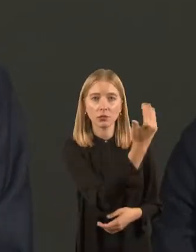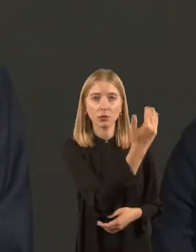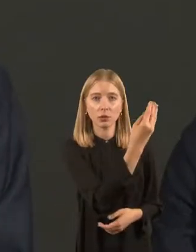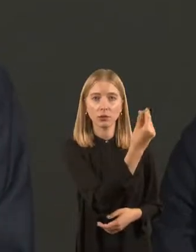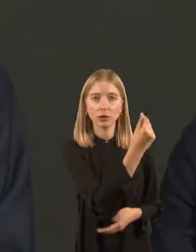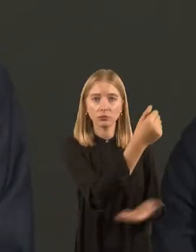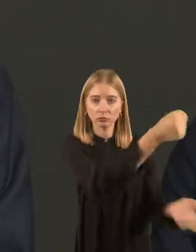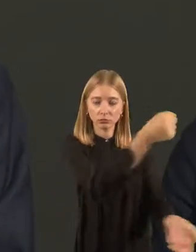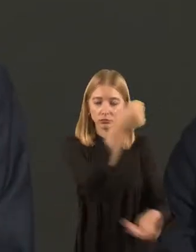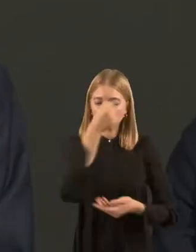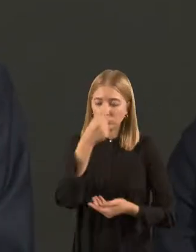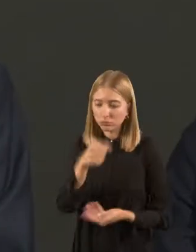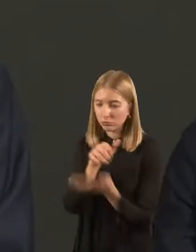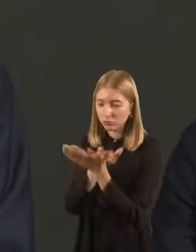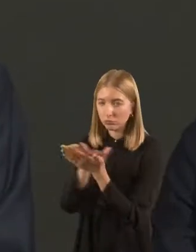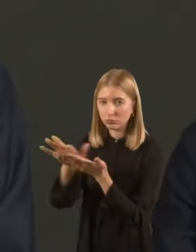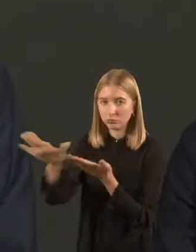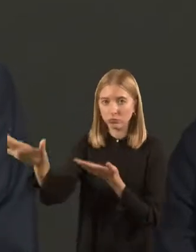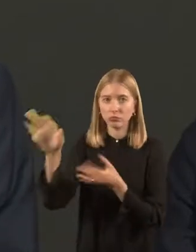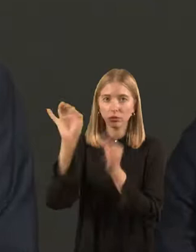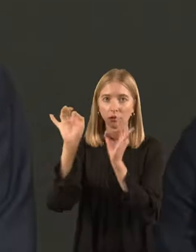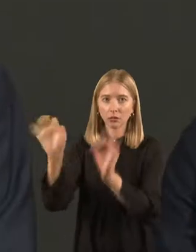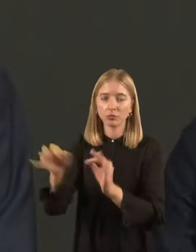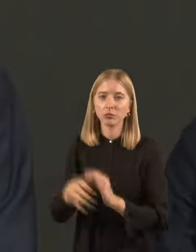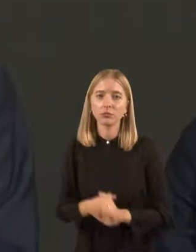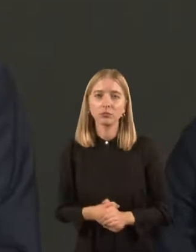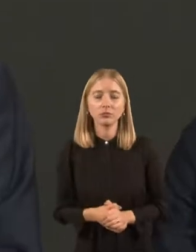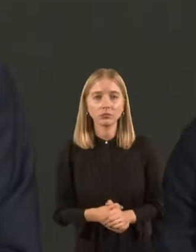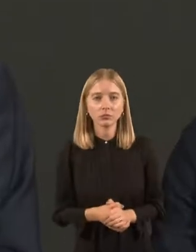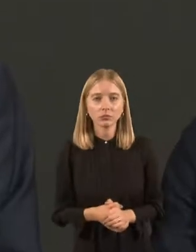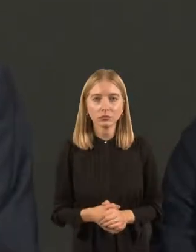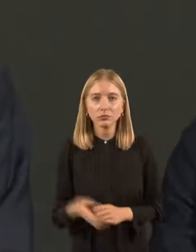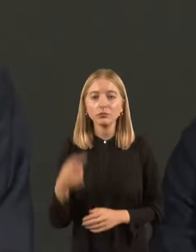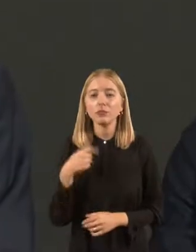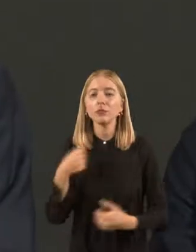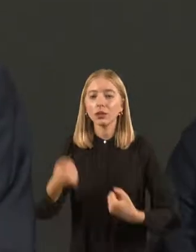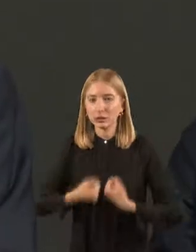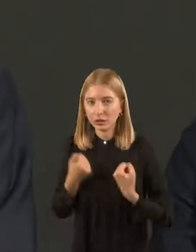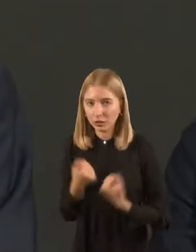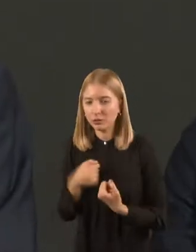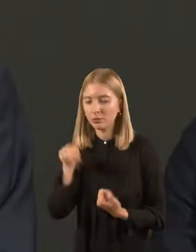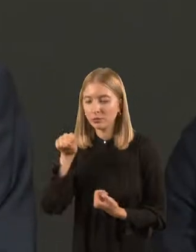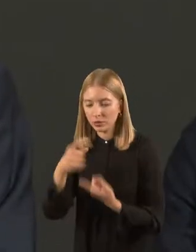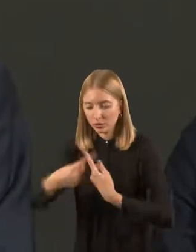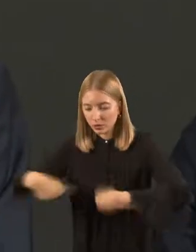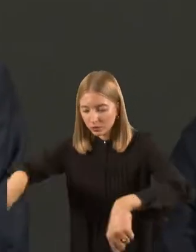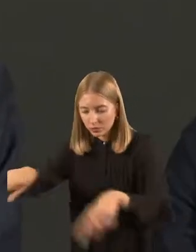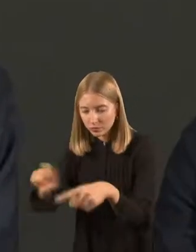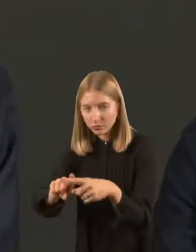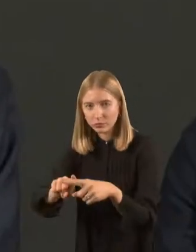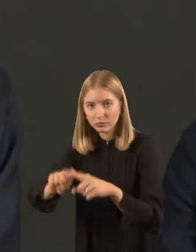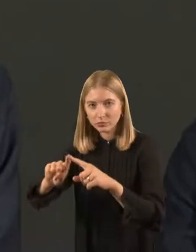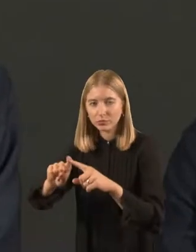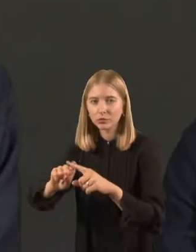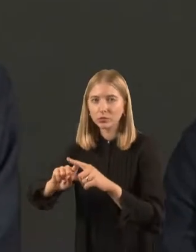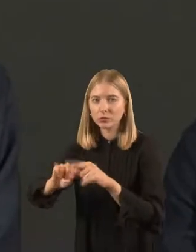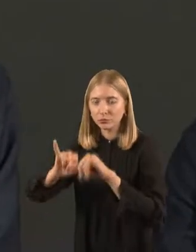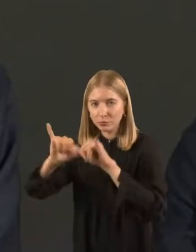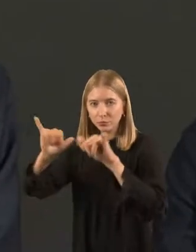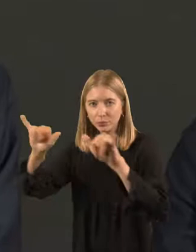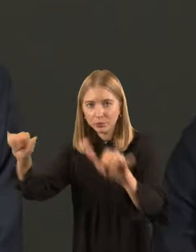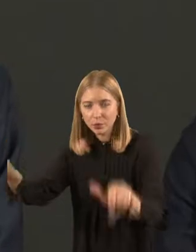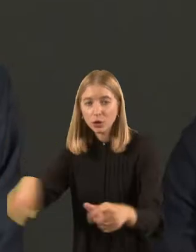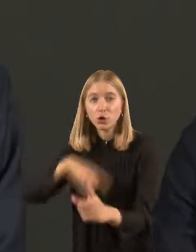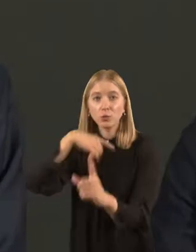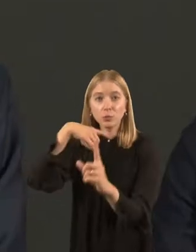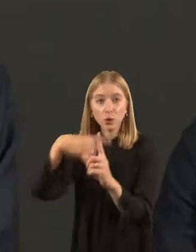the bicycle routes and walking routes. So we are already directing